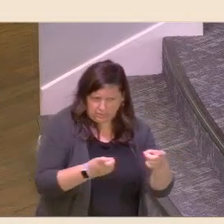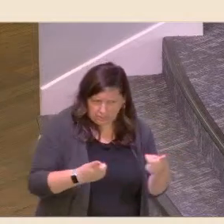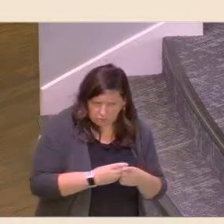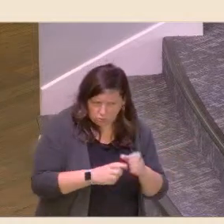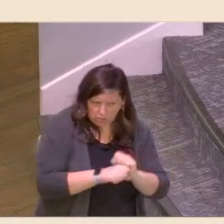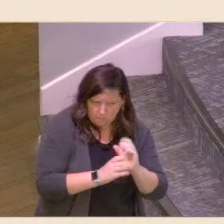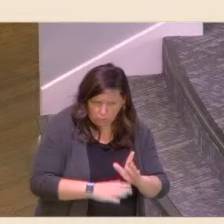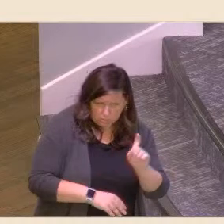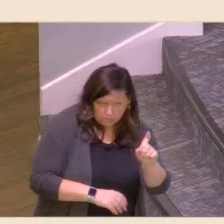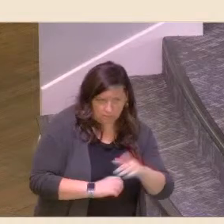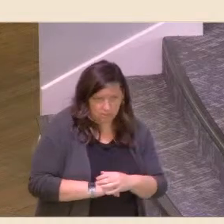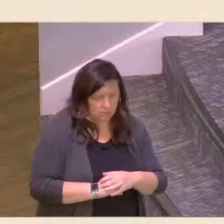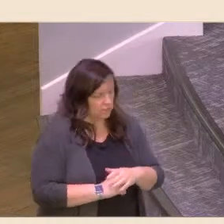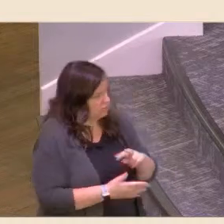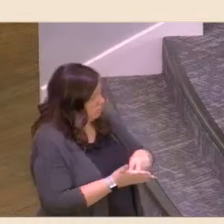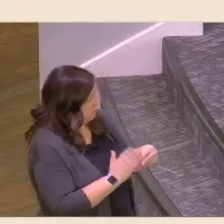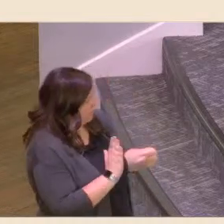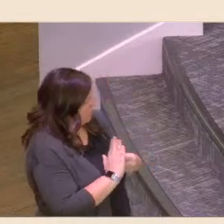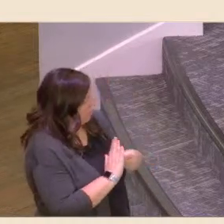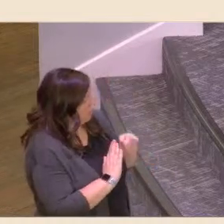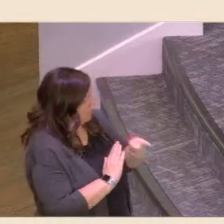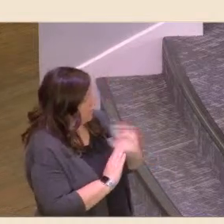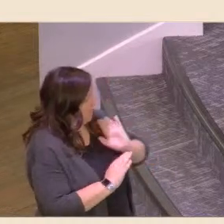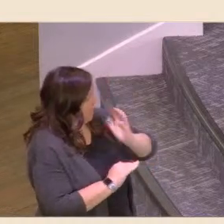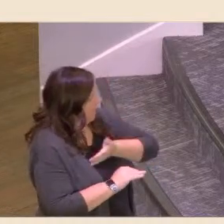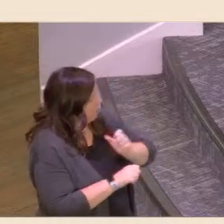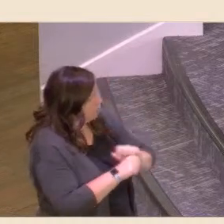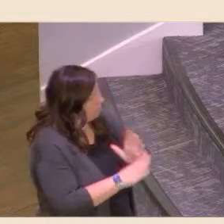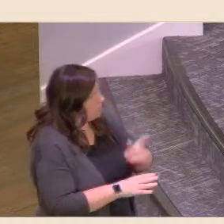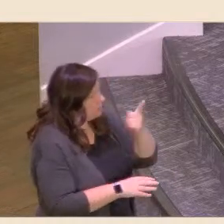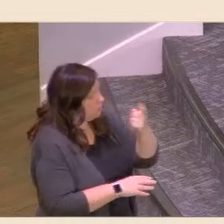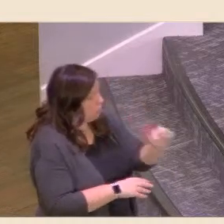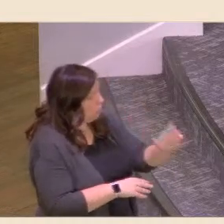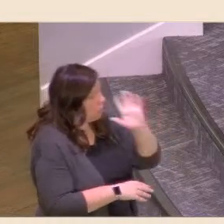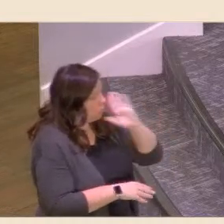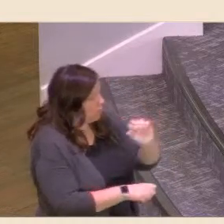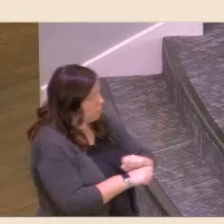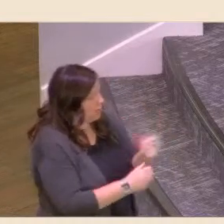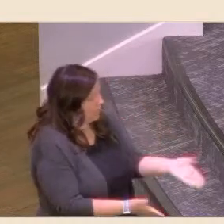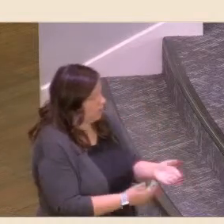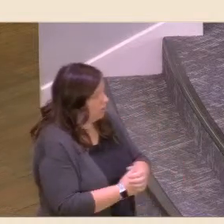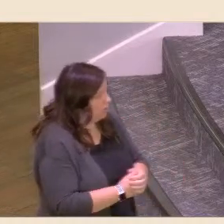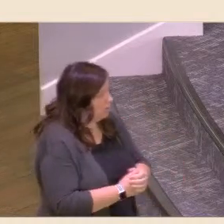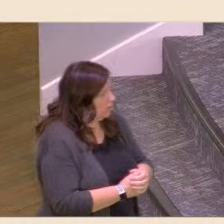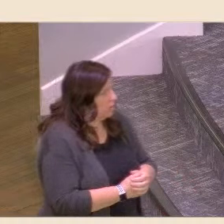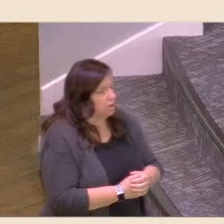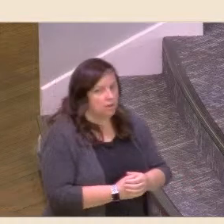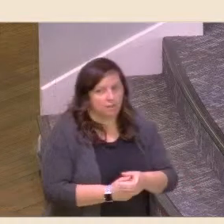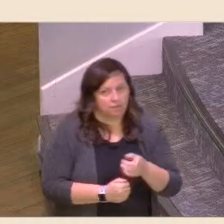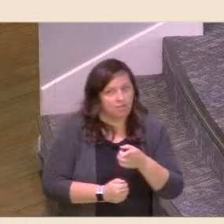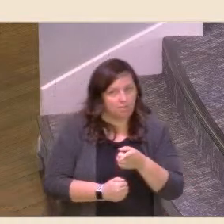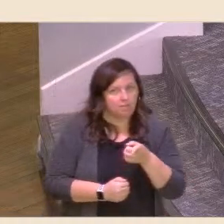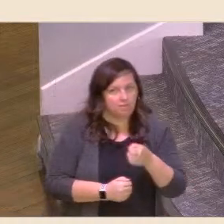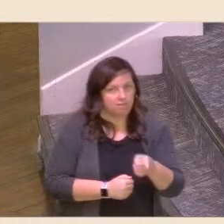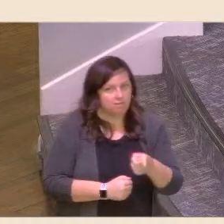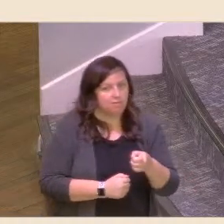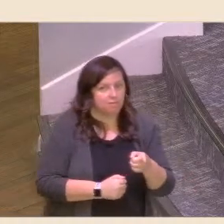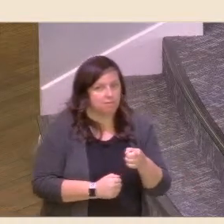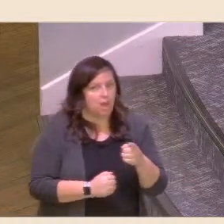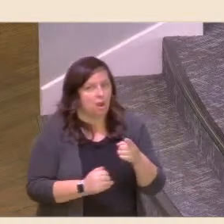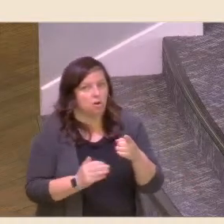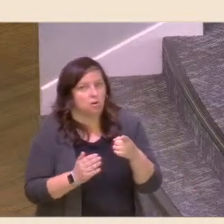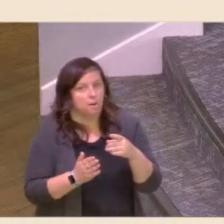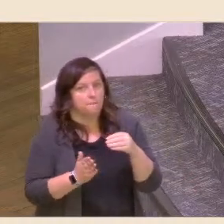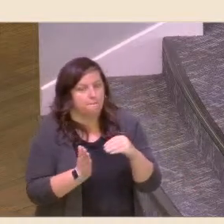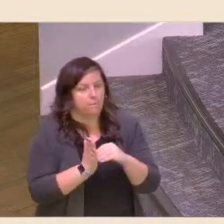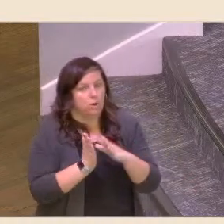here? Are they school district or are they other? We have them budgeted as employees. As So, yeah, employees salary and of Clark benefits,